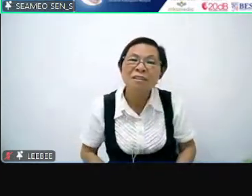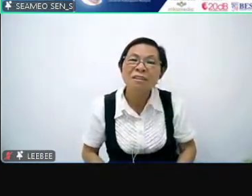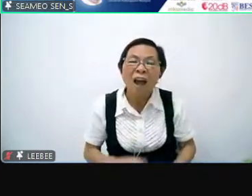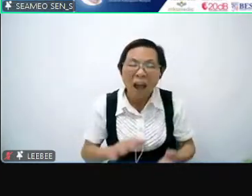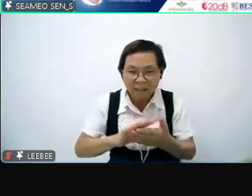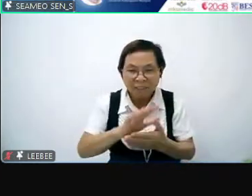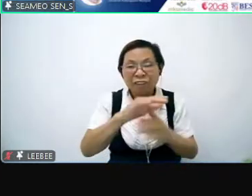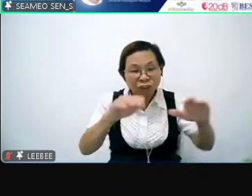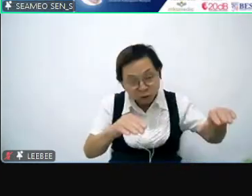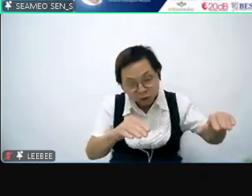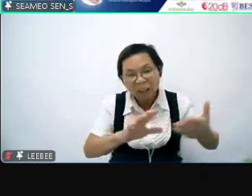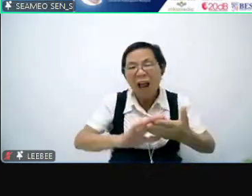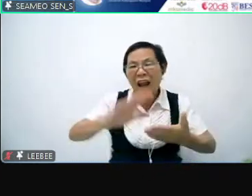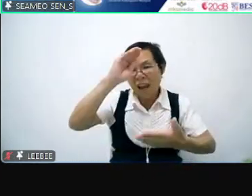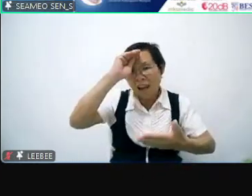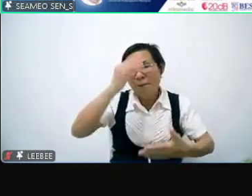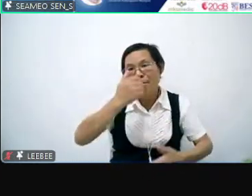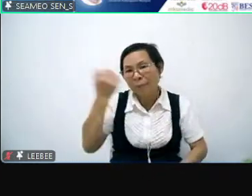better.